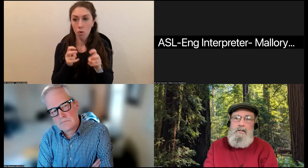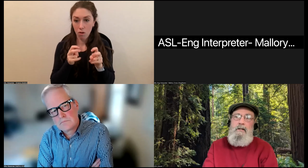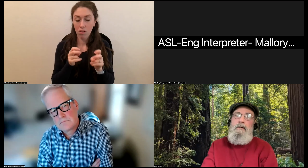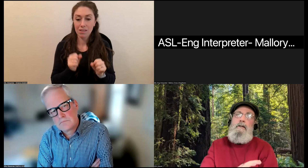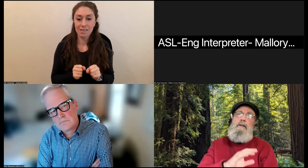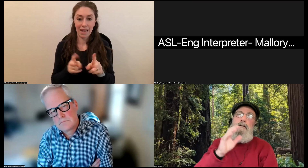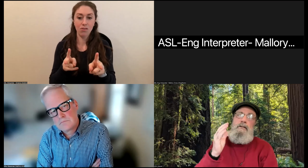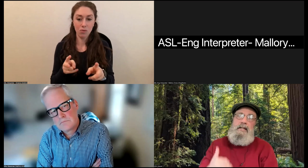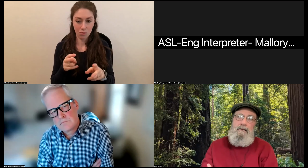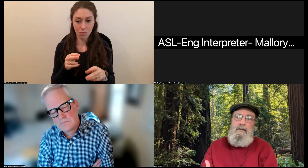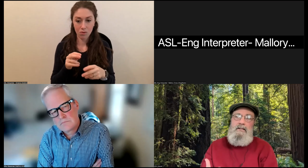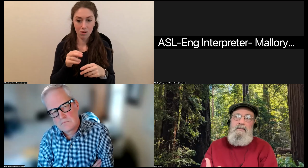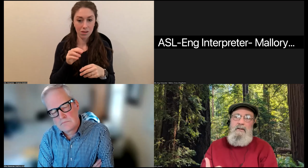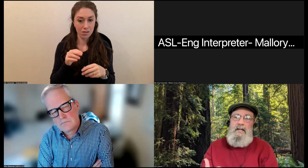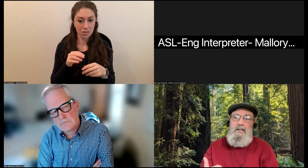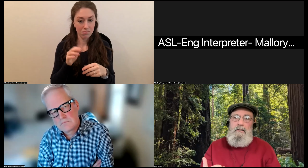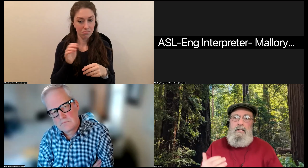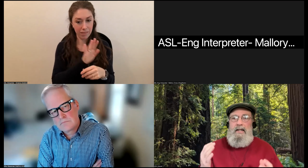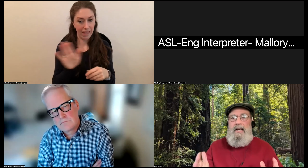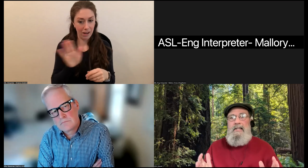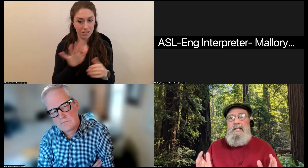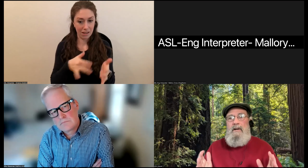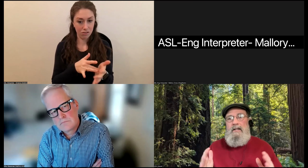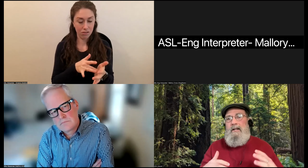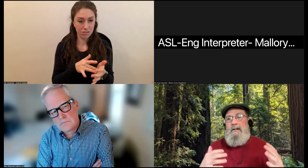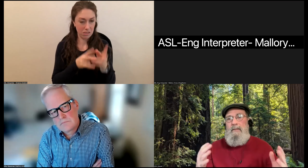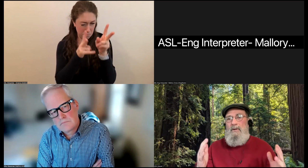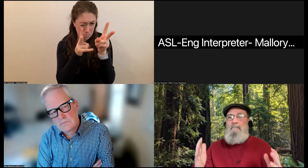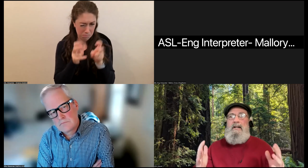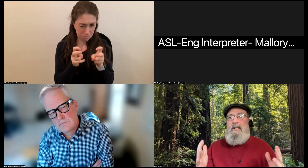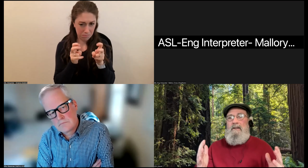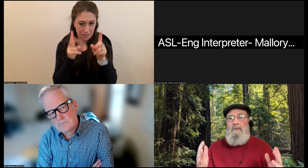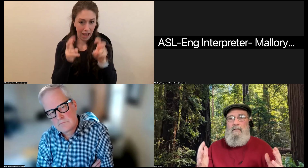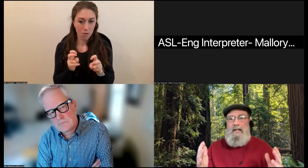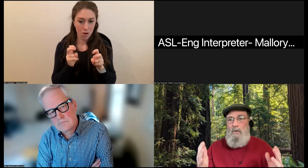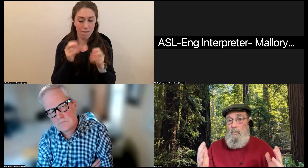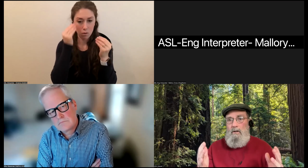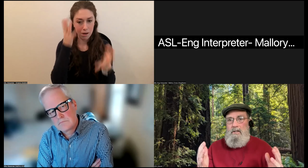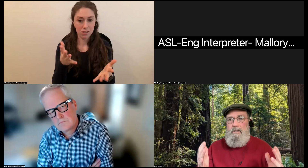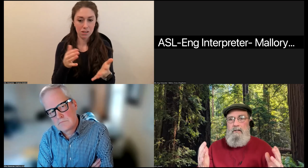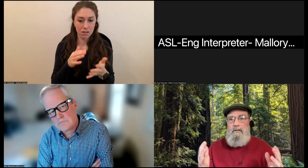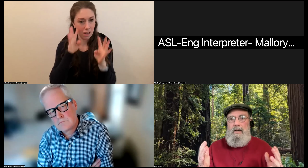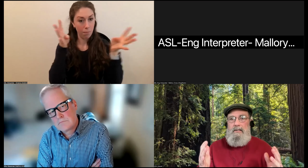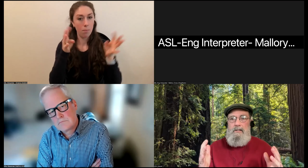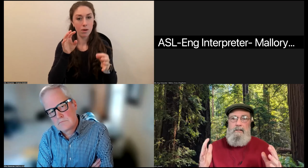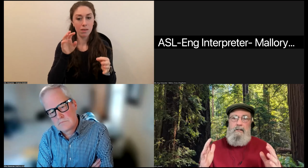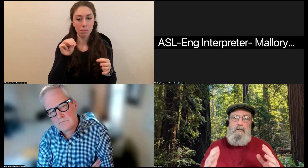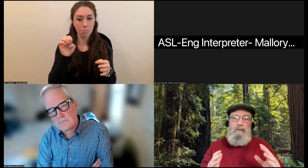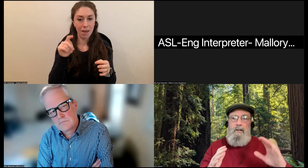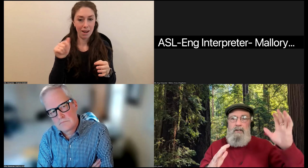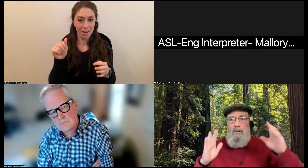centers, download the information, enhance the metadata, come up with a metadata format that works, not